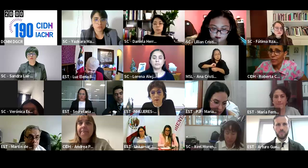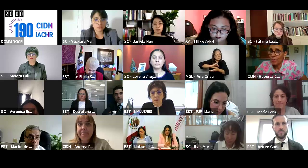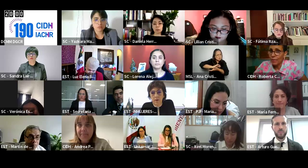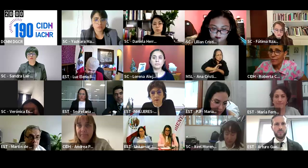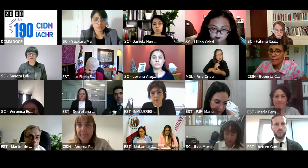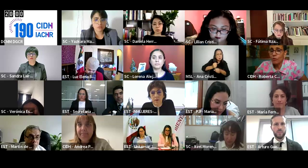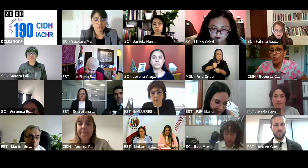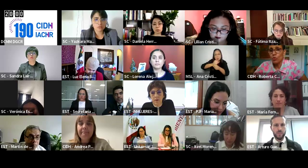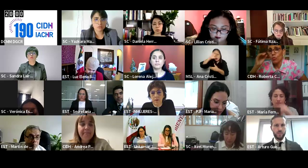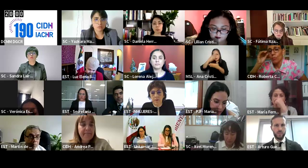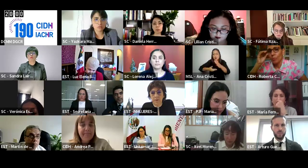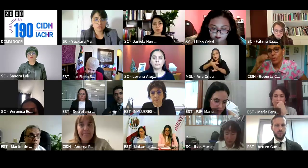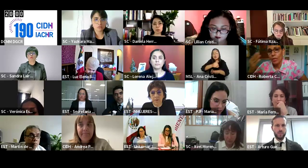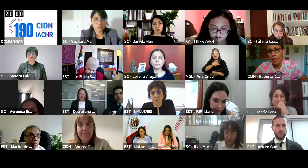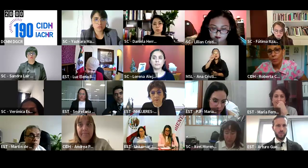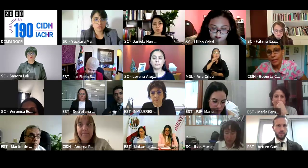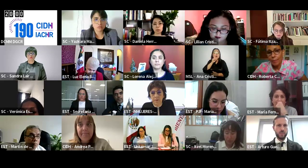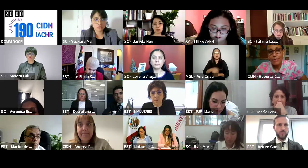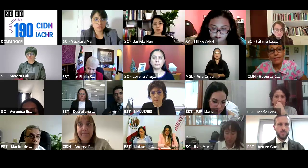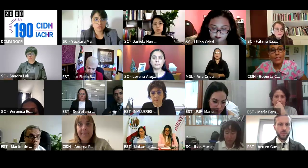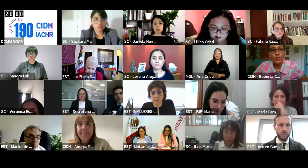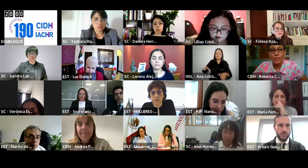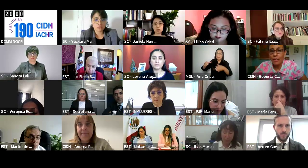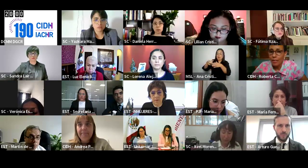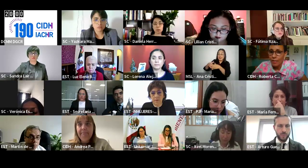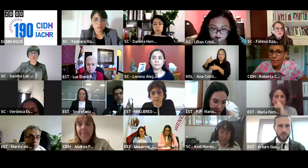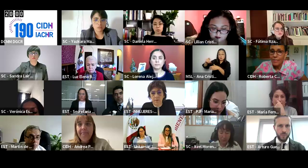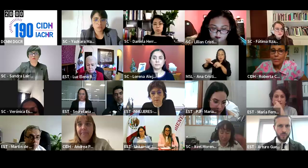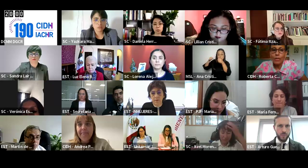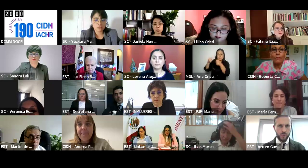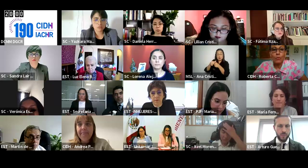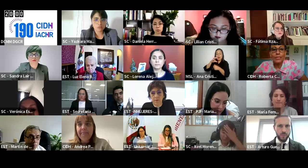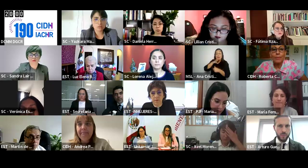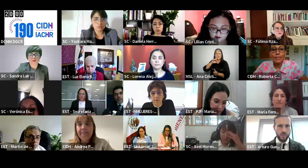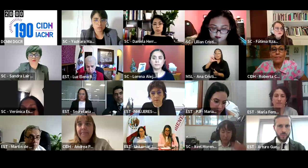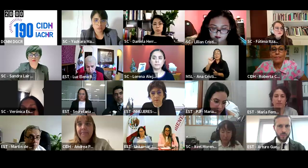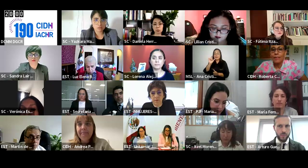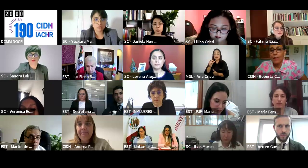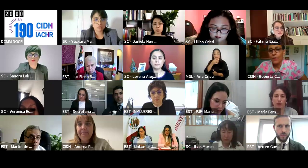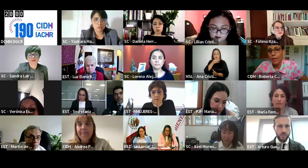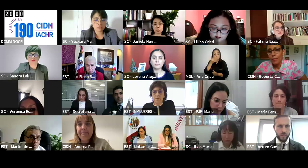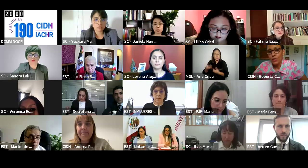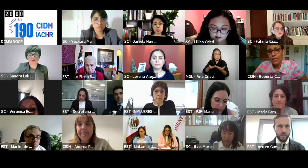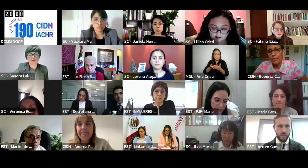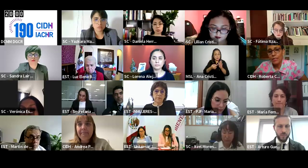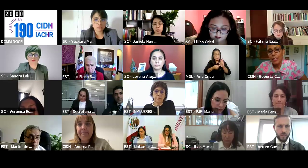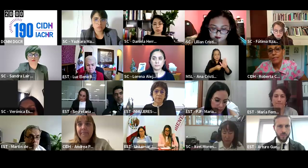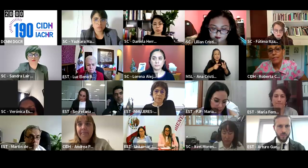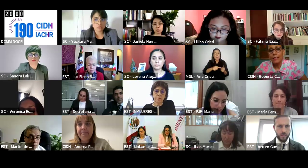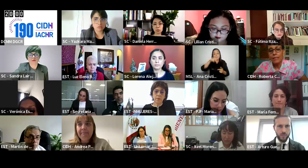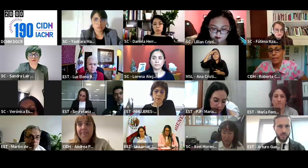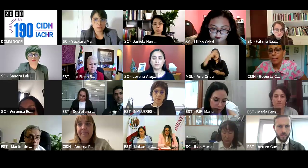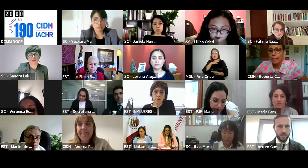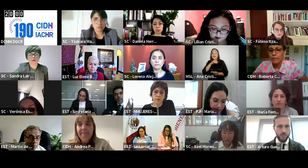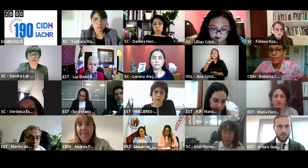society will have 20 minutes to make their presentation. The state will have 20 minutes. The commissioners